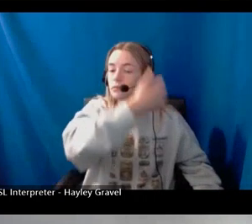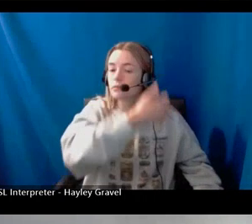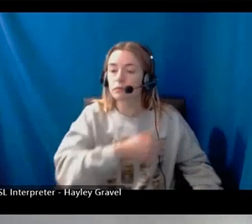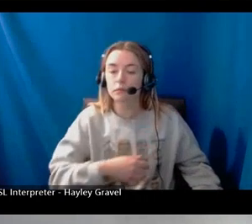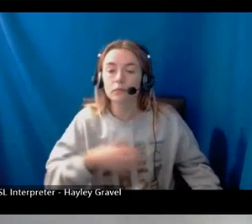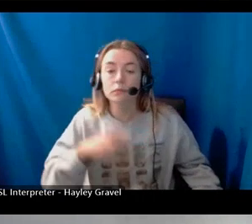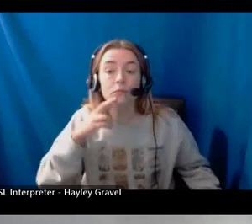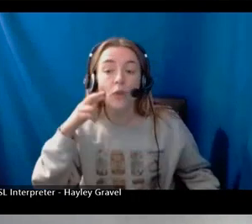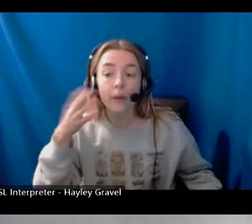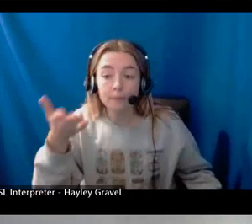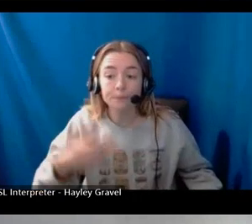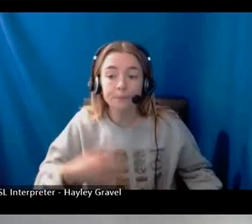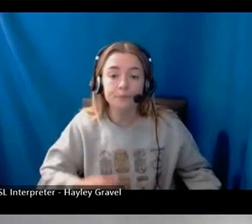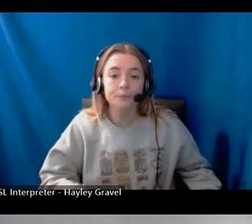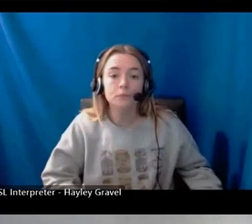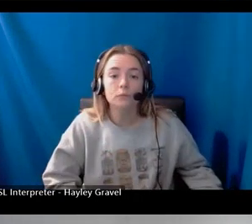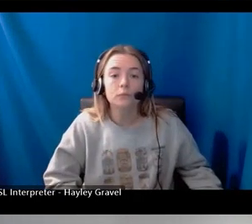Raquel?